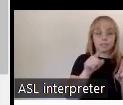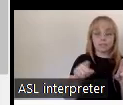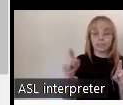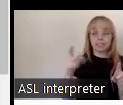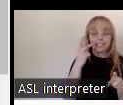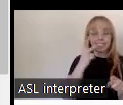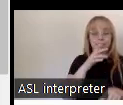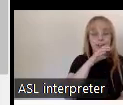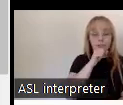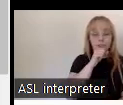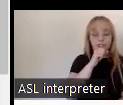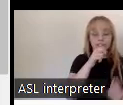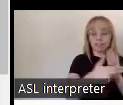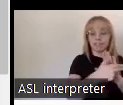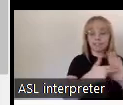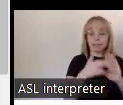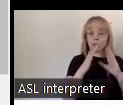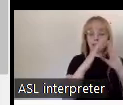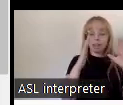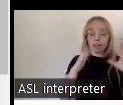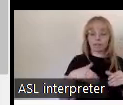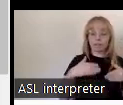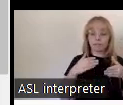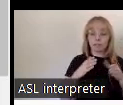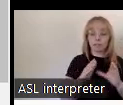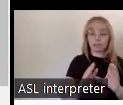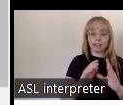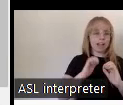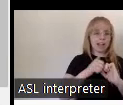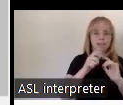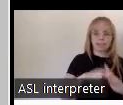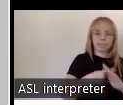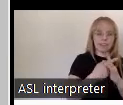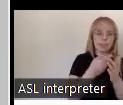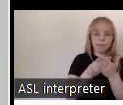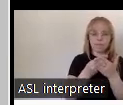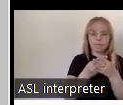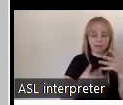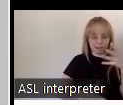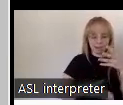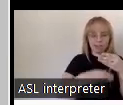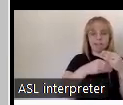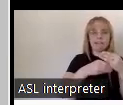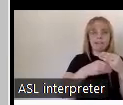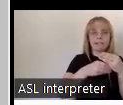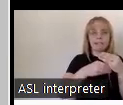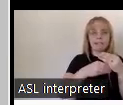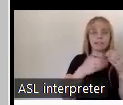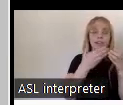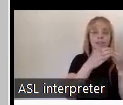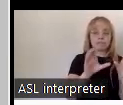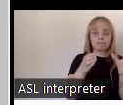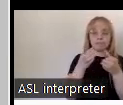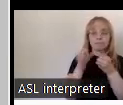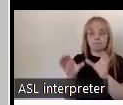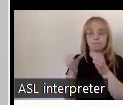orange are labeled housing paths. How do I get started? Does the money add up? And they're broken. So all of these